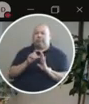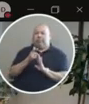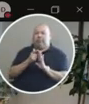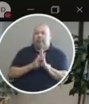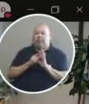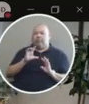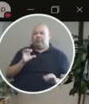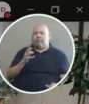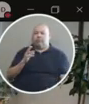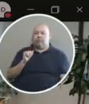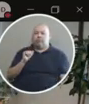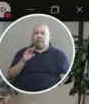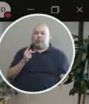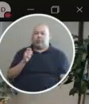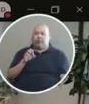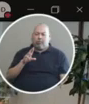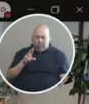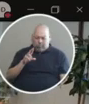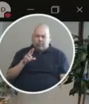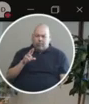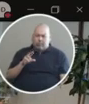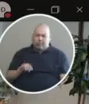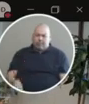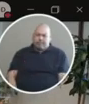Does that help?